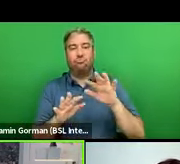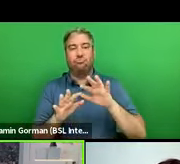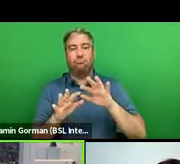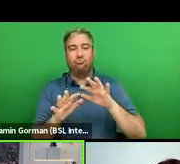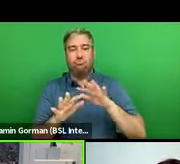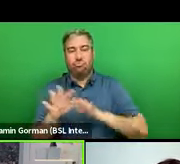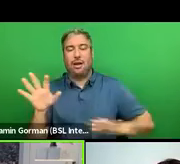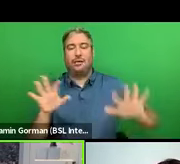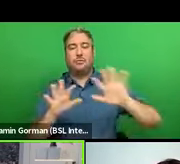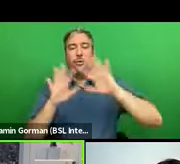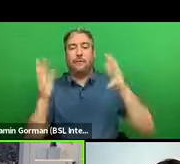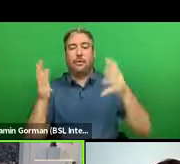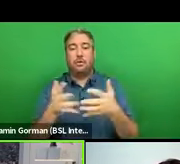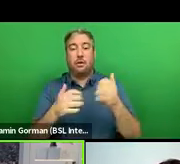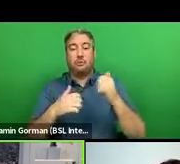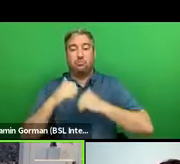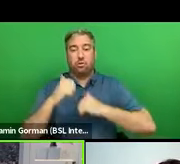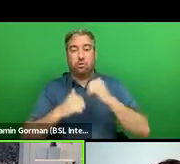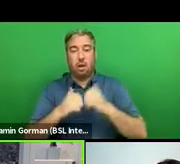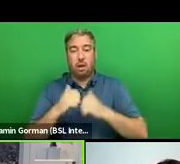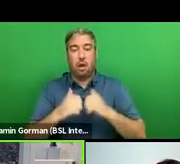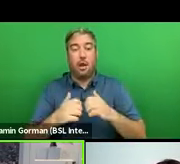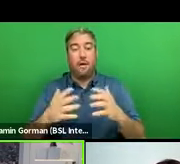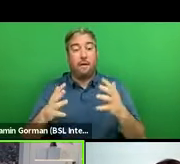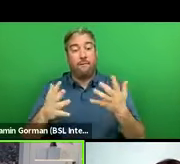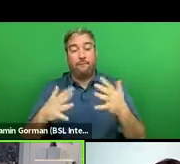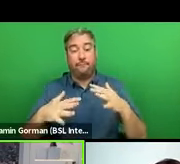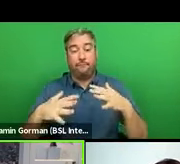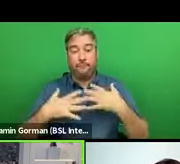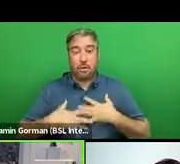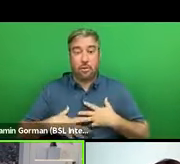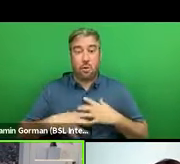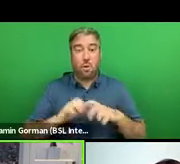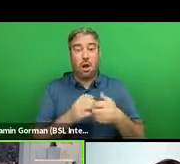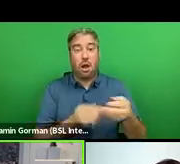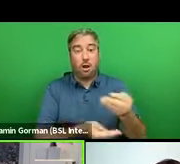where resources are scarce and institutional capabilities are low.